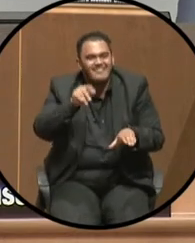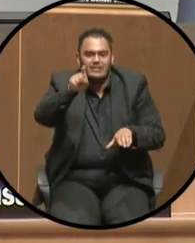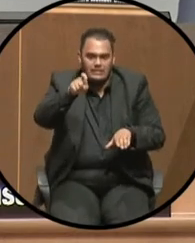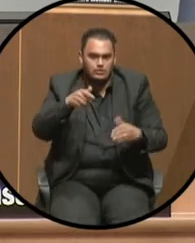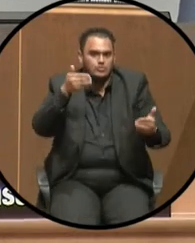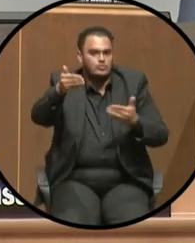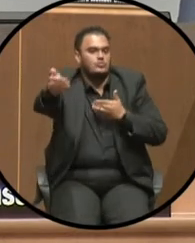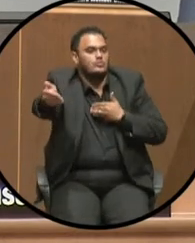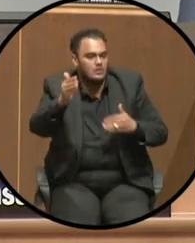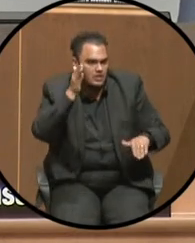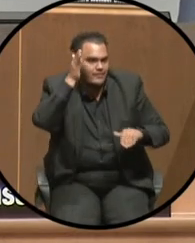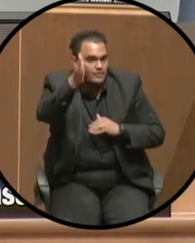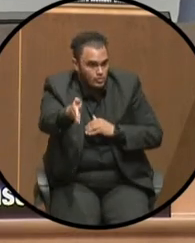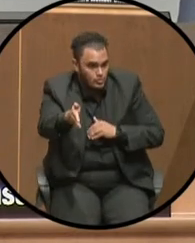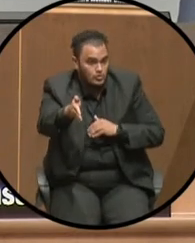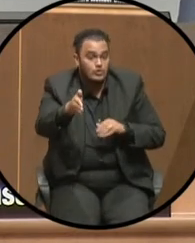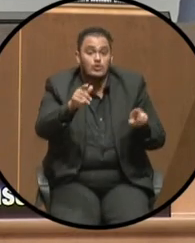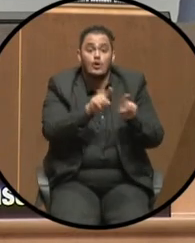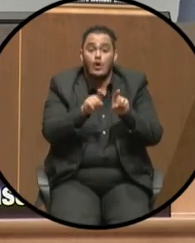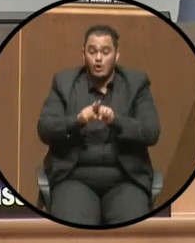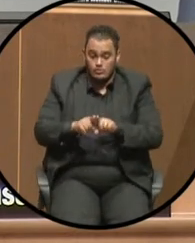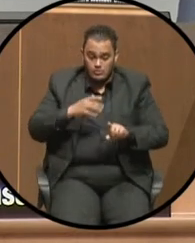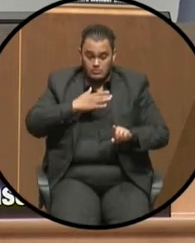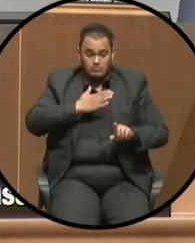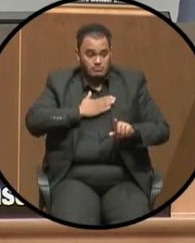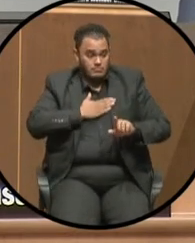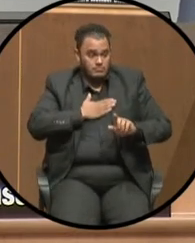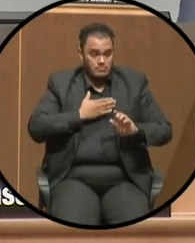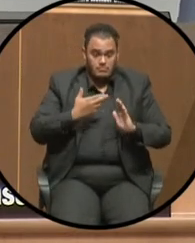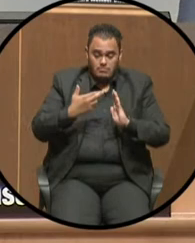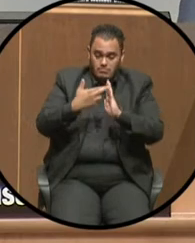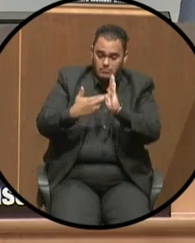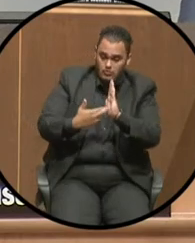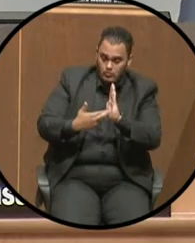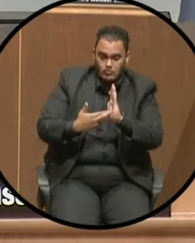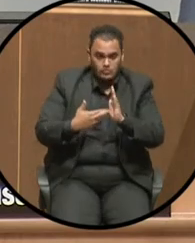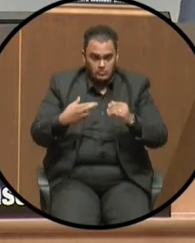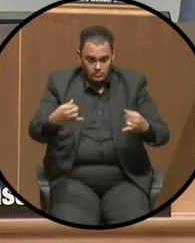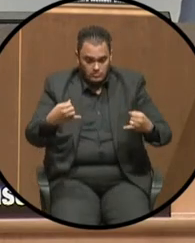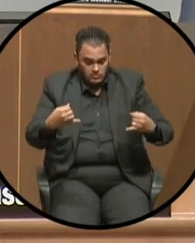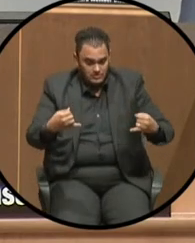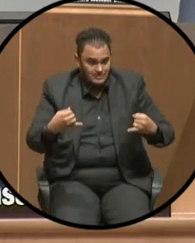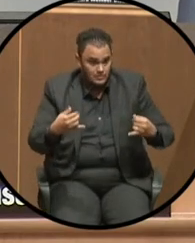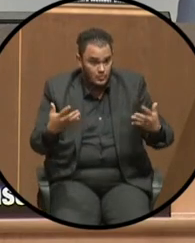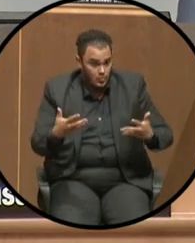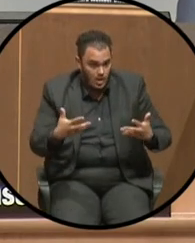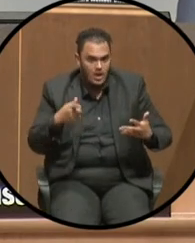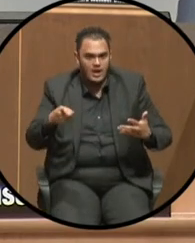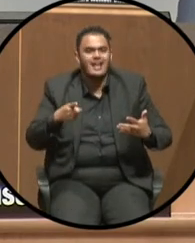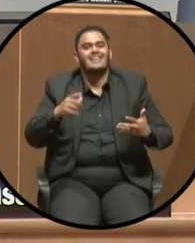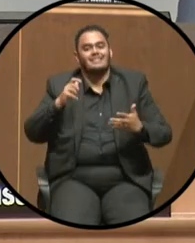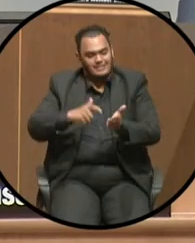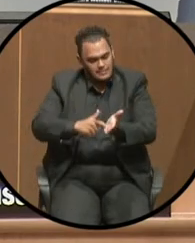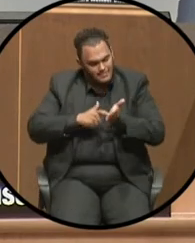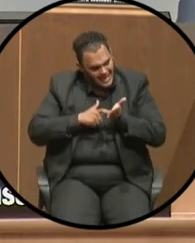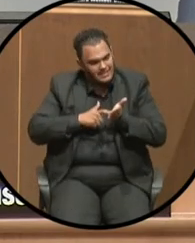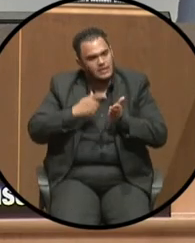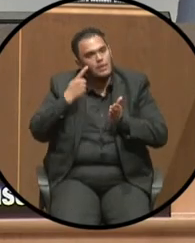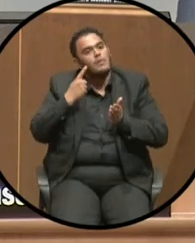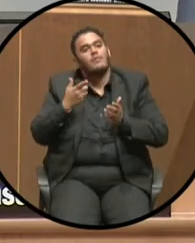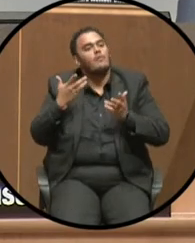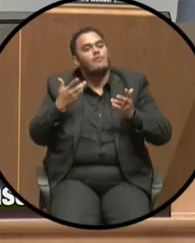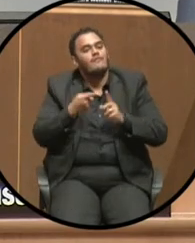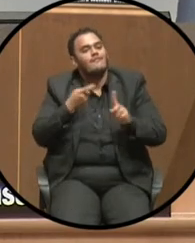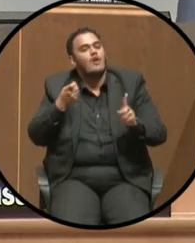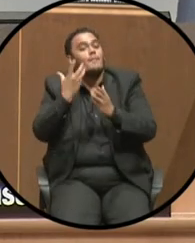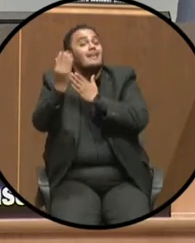the provisions for the superintendent are limited to mandates from external resources, that is mandates, not